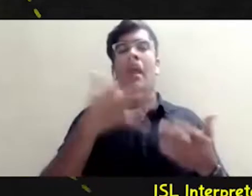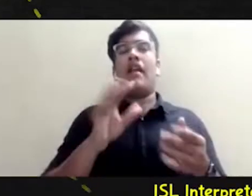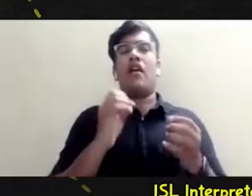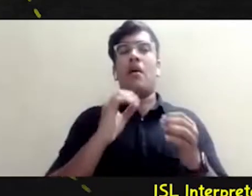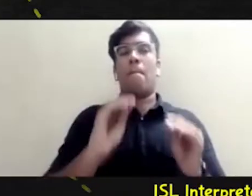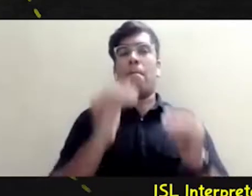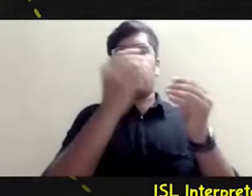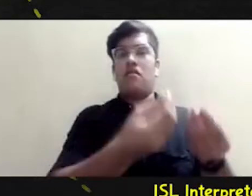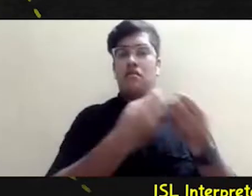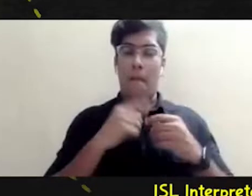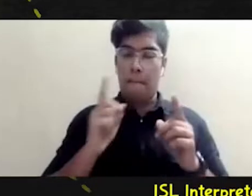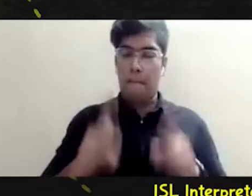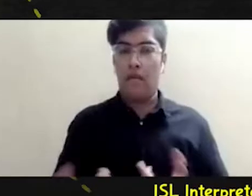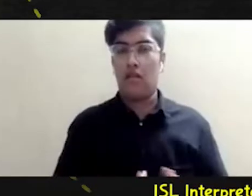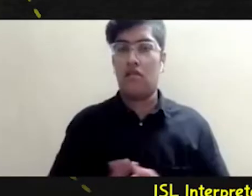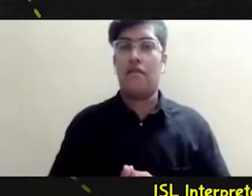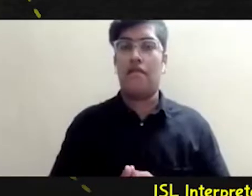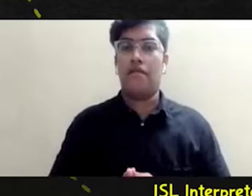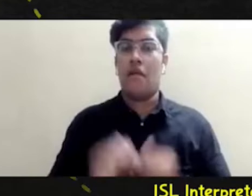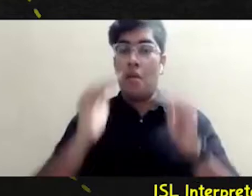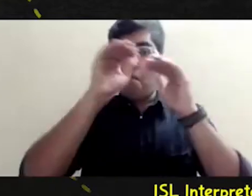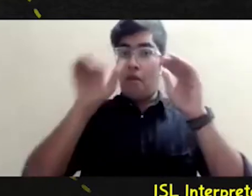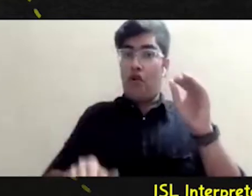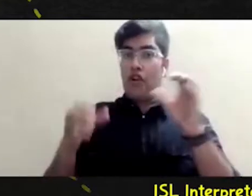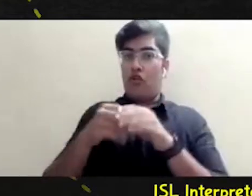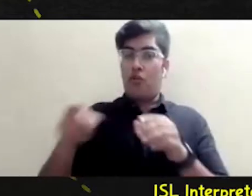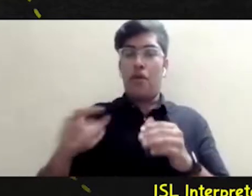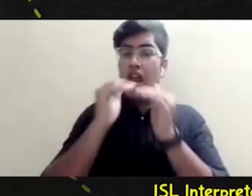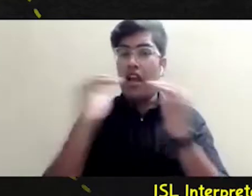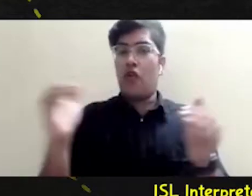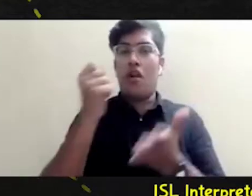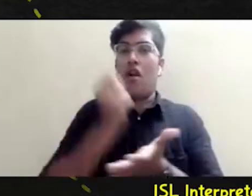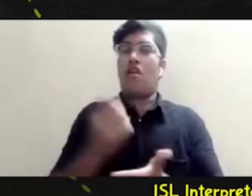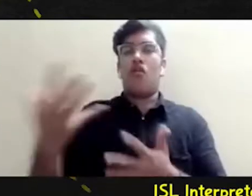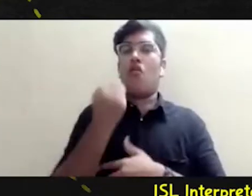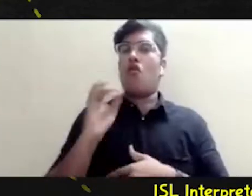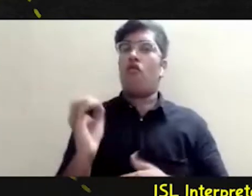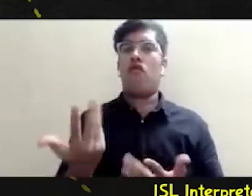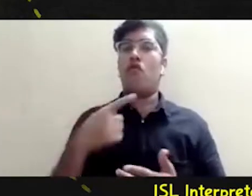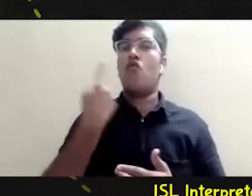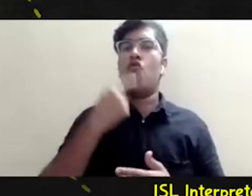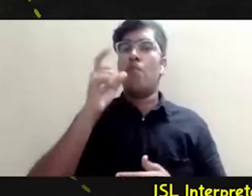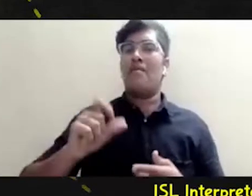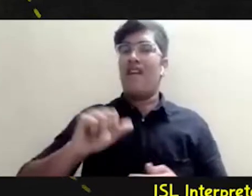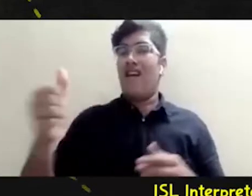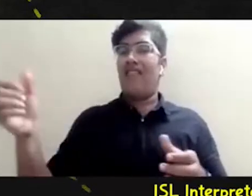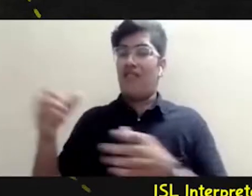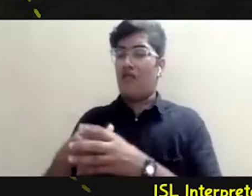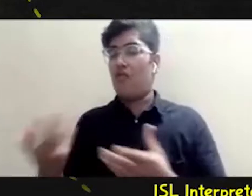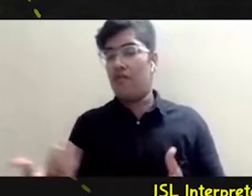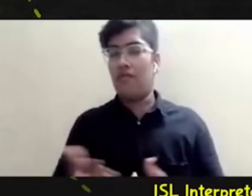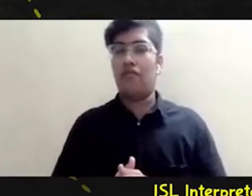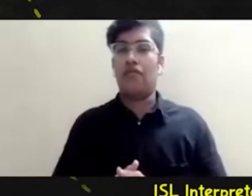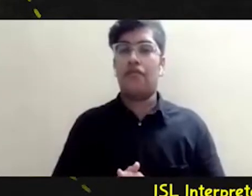have not had access to equal rights as other cisgender heterosexual people in the country. And this worsens with